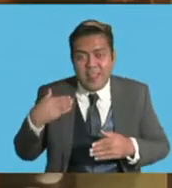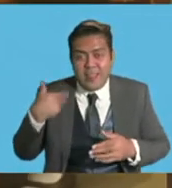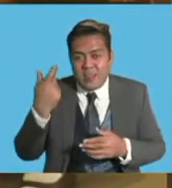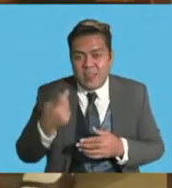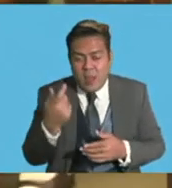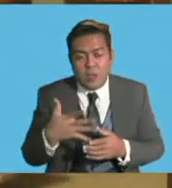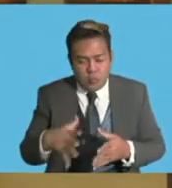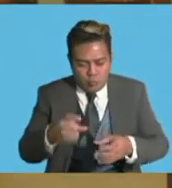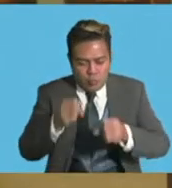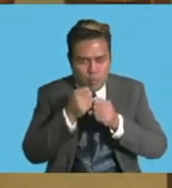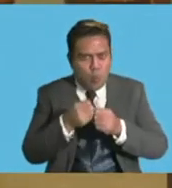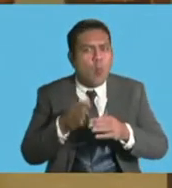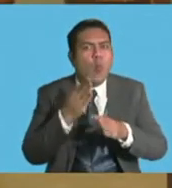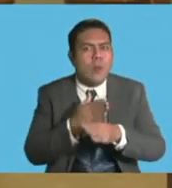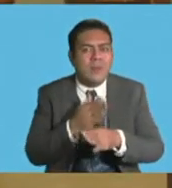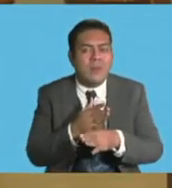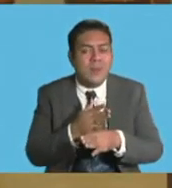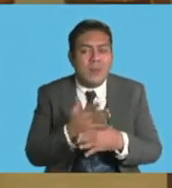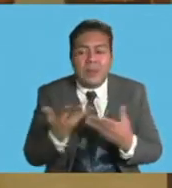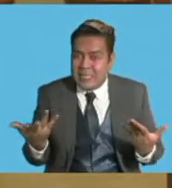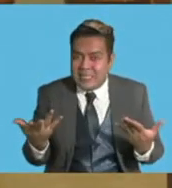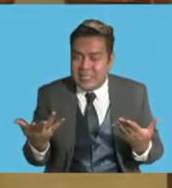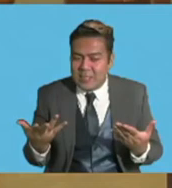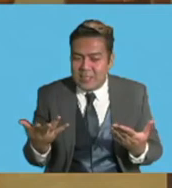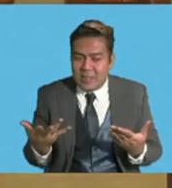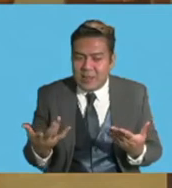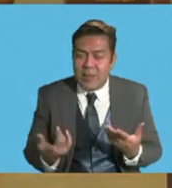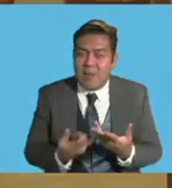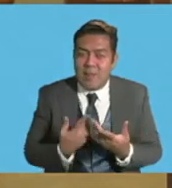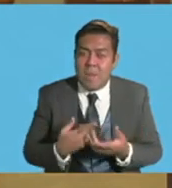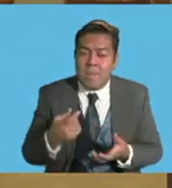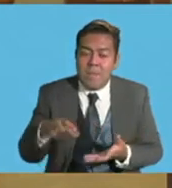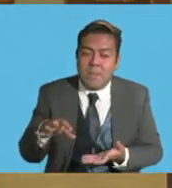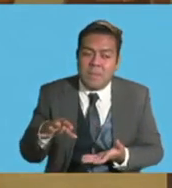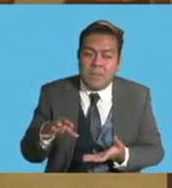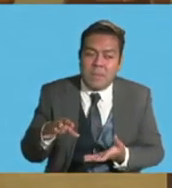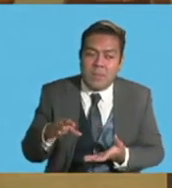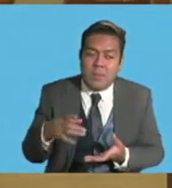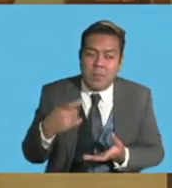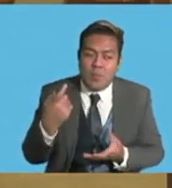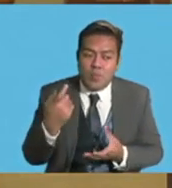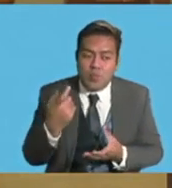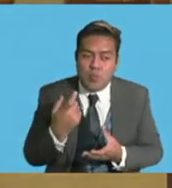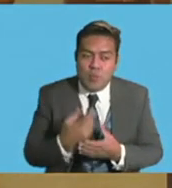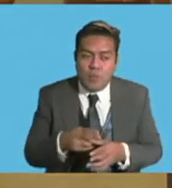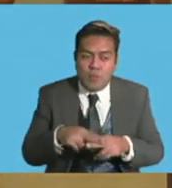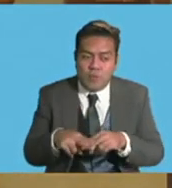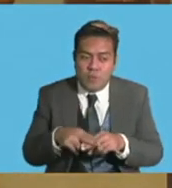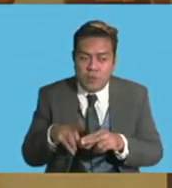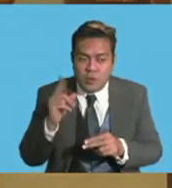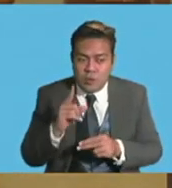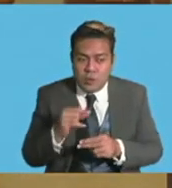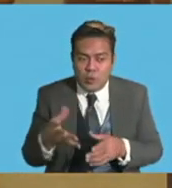remains dedicated to keeping the out-of-pocket cost of healthcare borne by ordinary Fijians to a